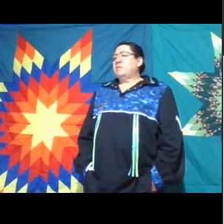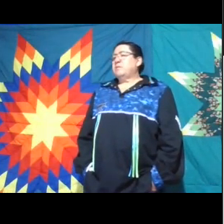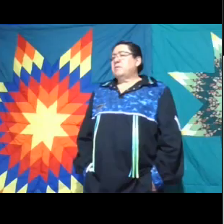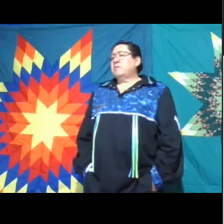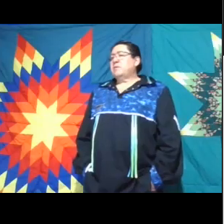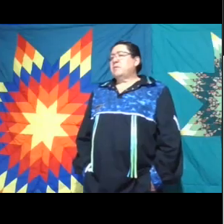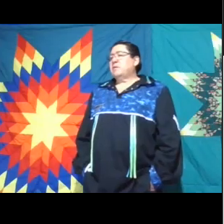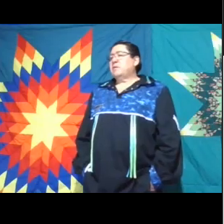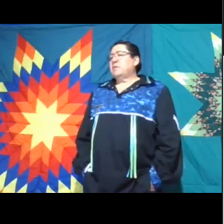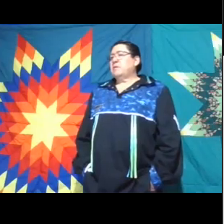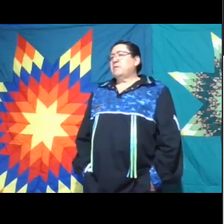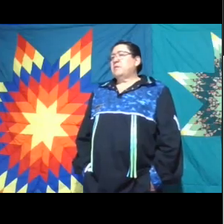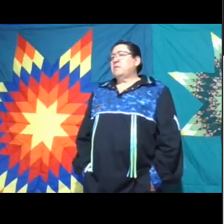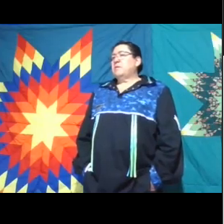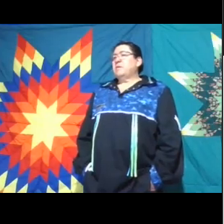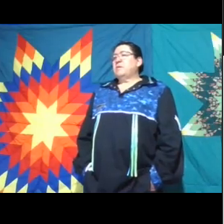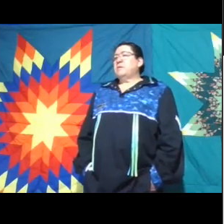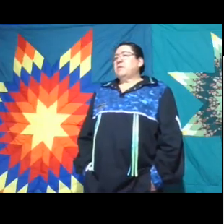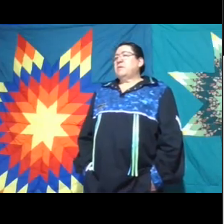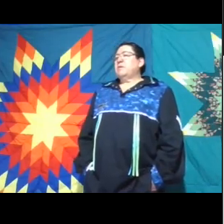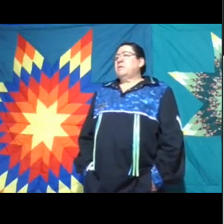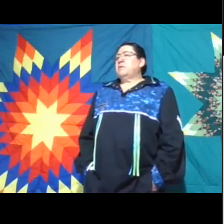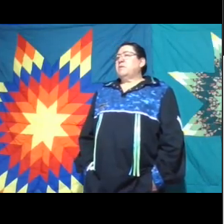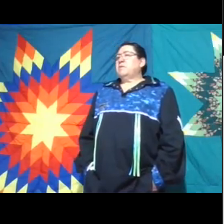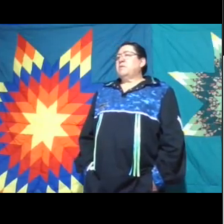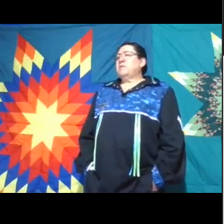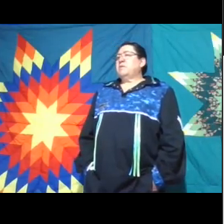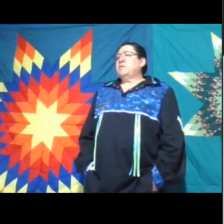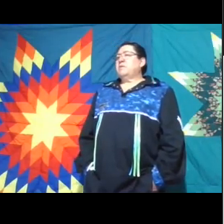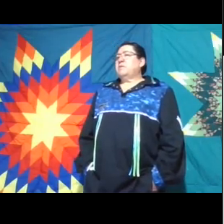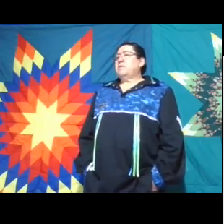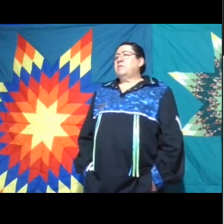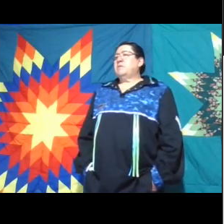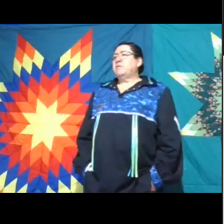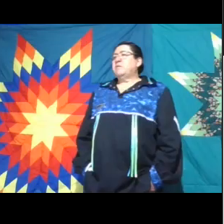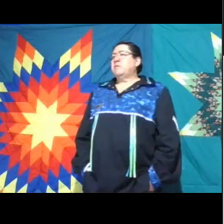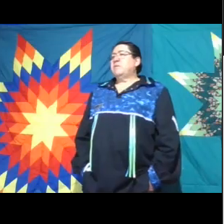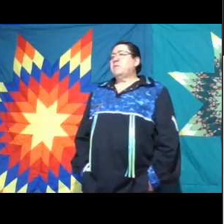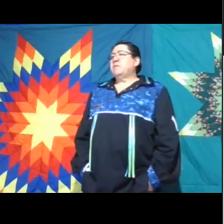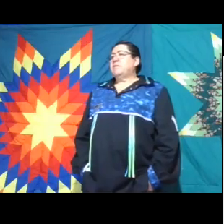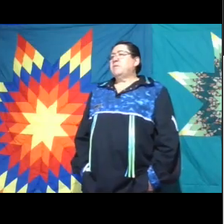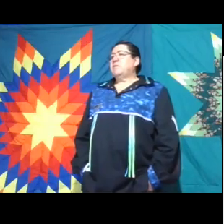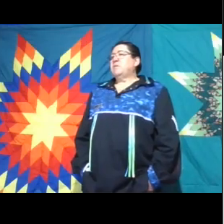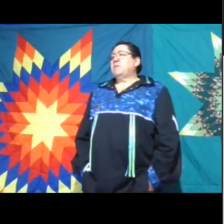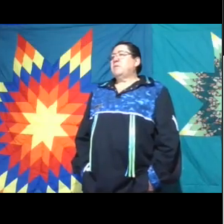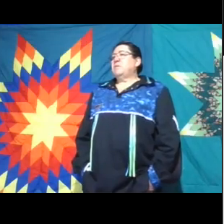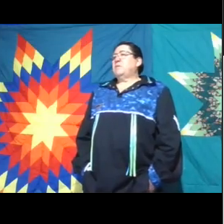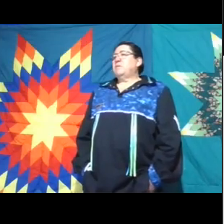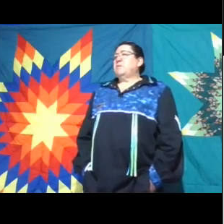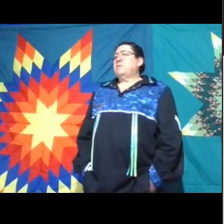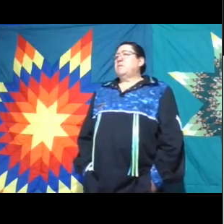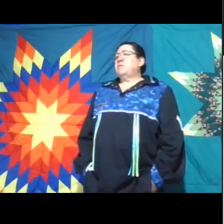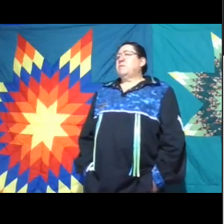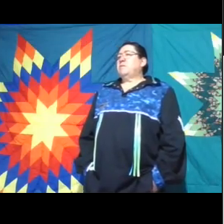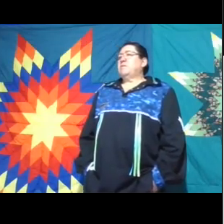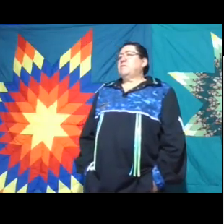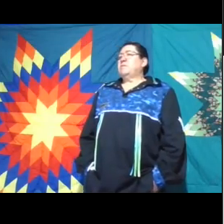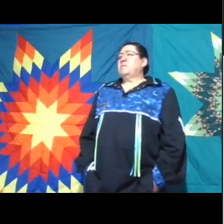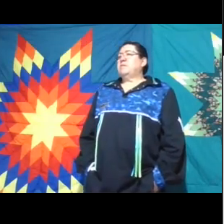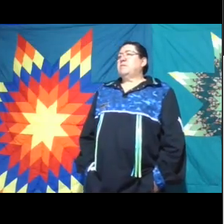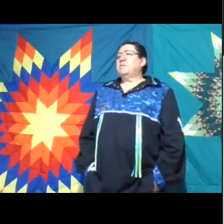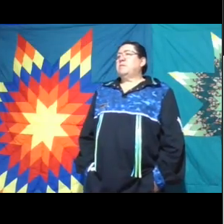with his time and his advice, and he's always happy to talk to people and answer questions. So please do reach out if you want more information or a question comes